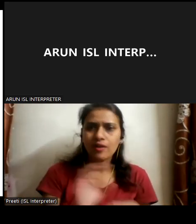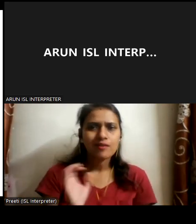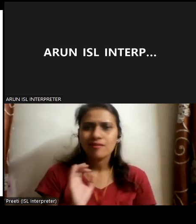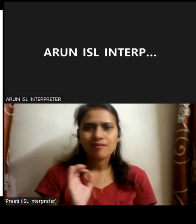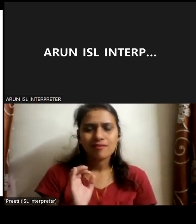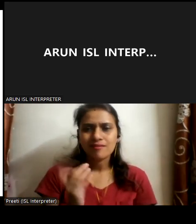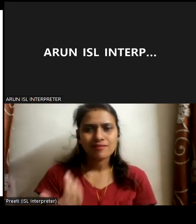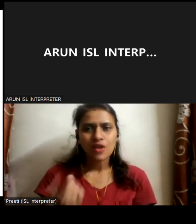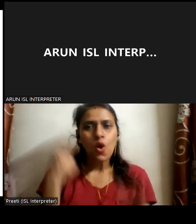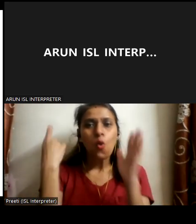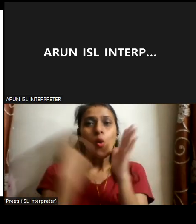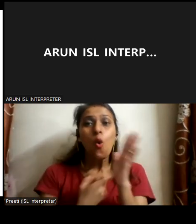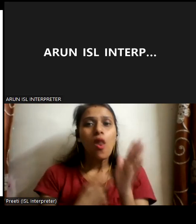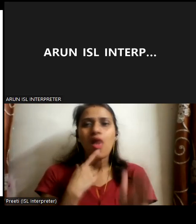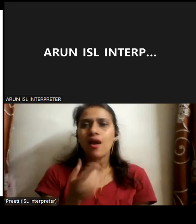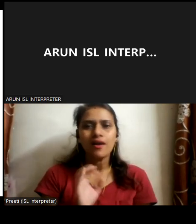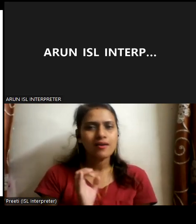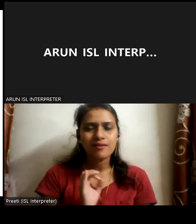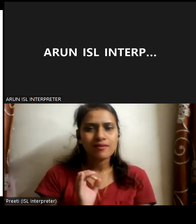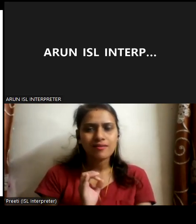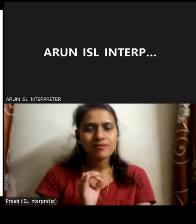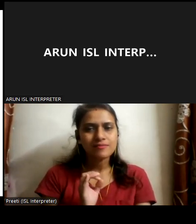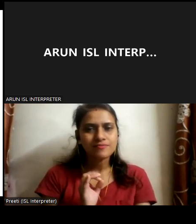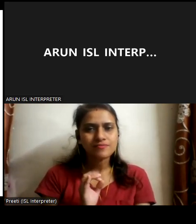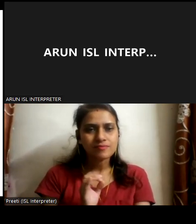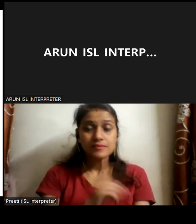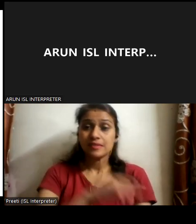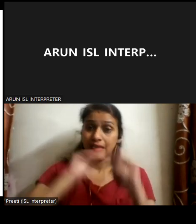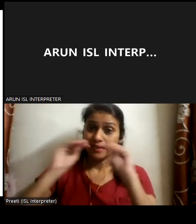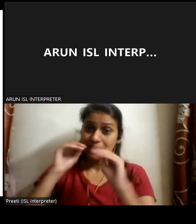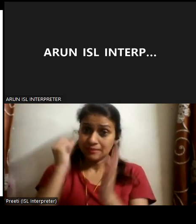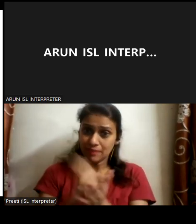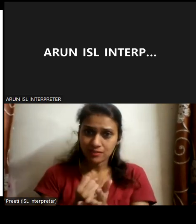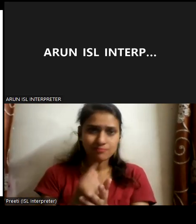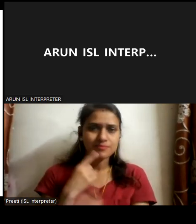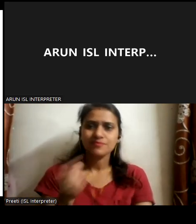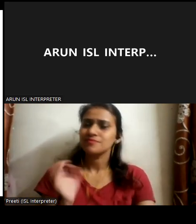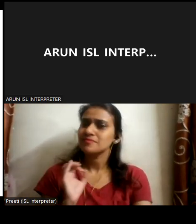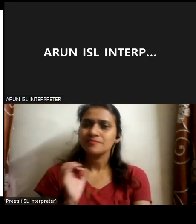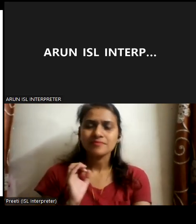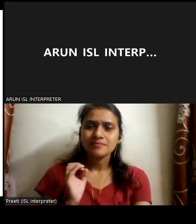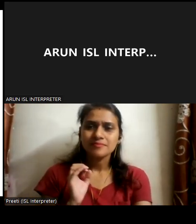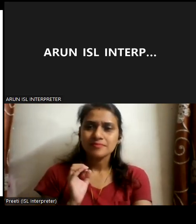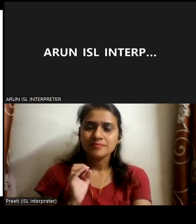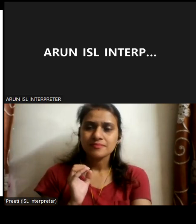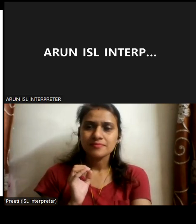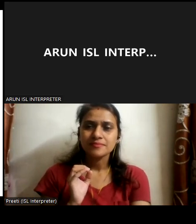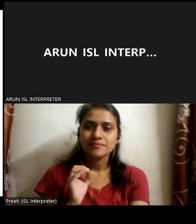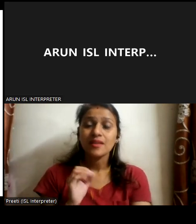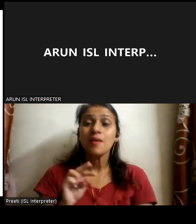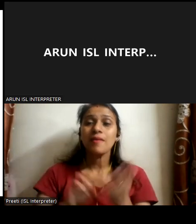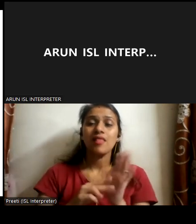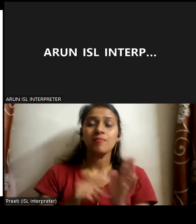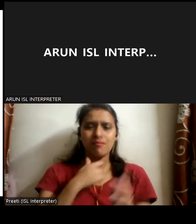promoting skill development and there have been schemes which has been delivering promises